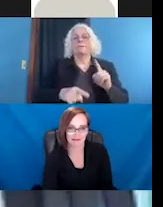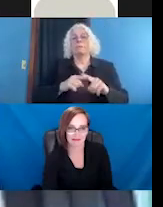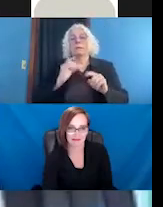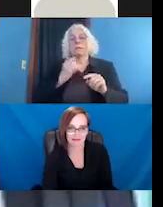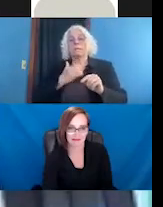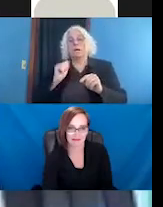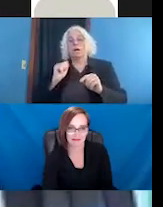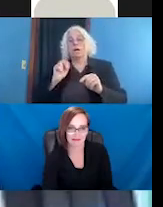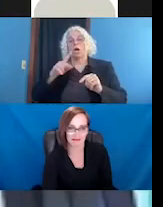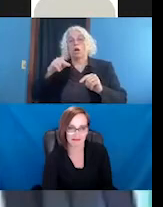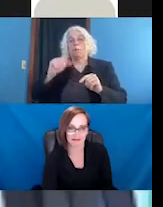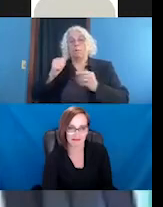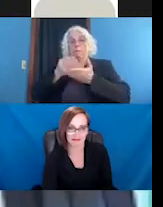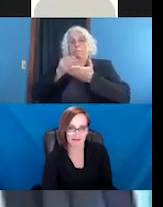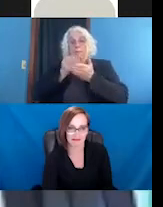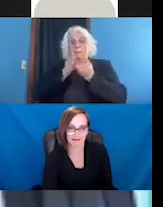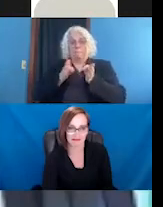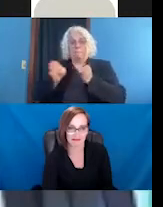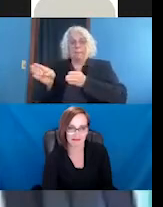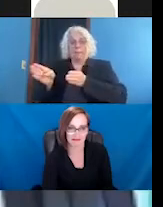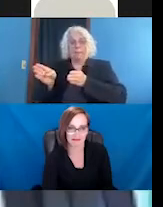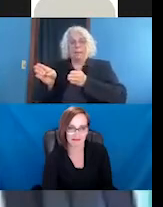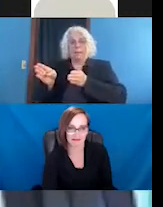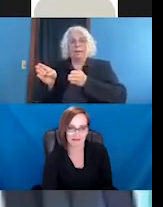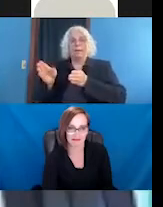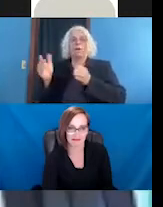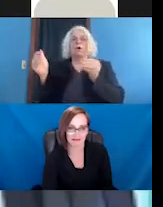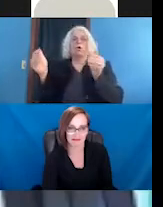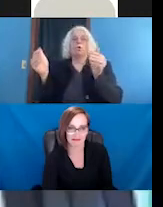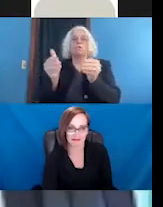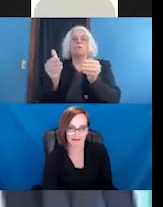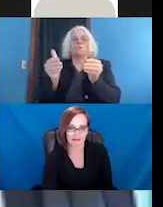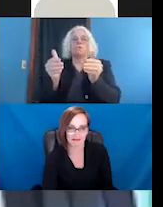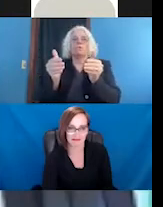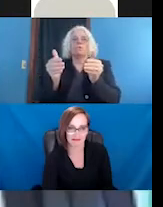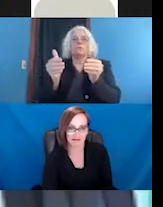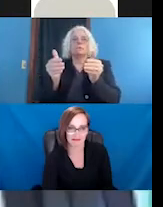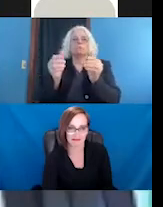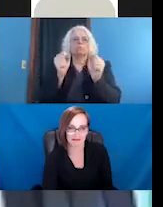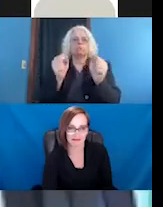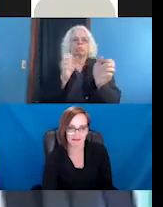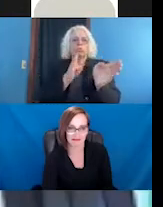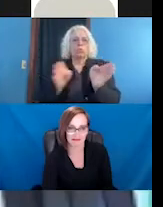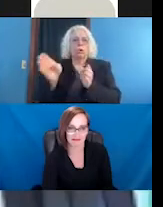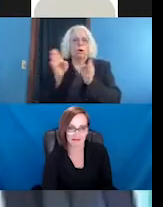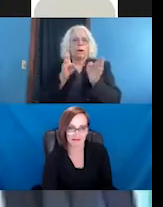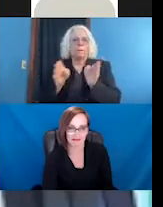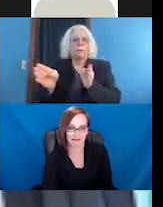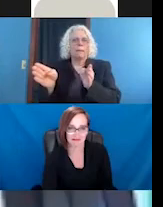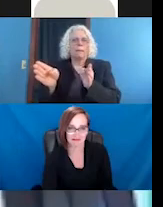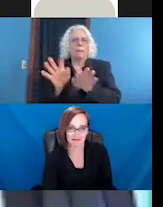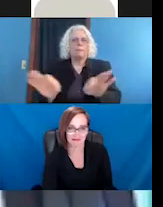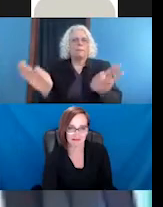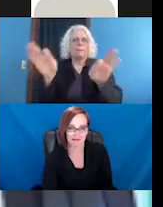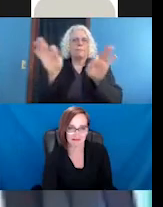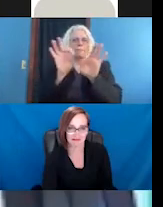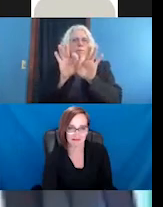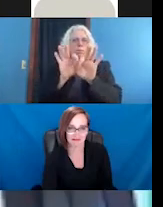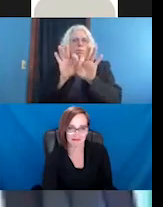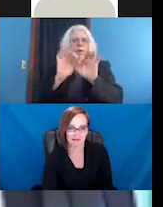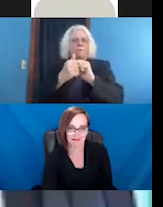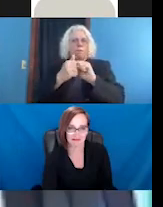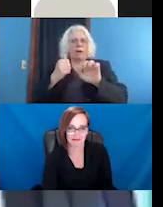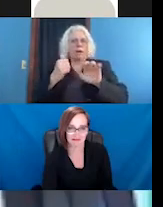really made sure that we had a good solid plan on how we were going to get this infusion